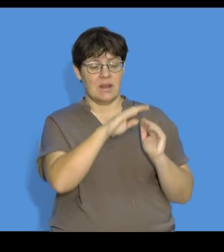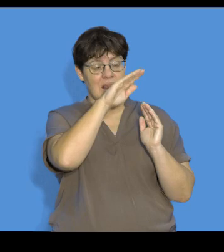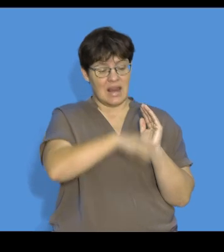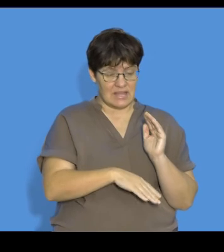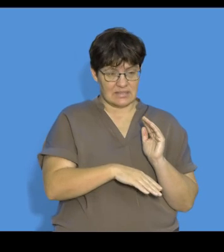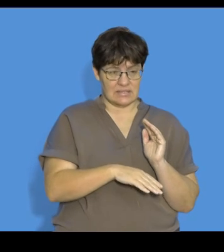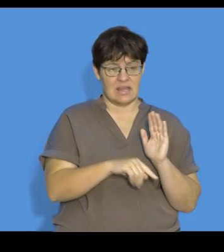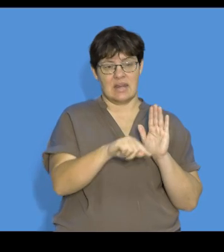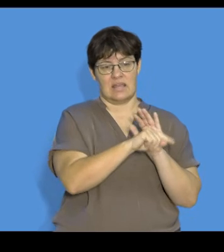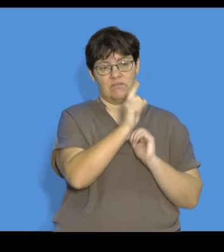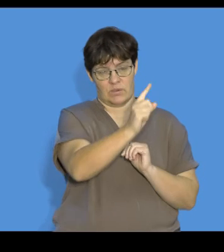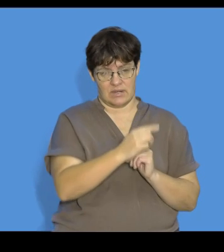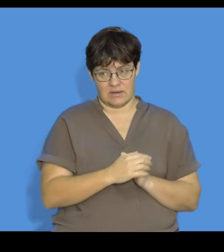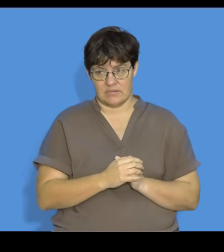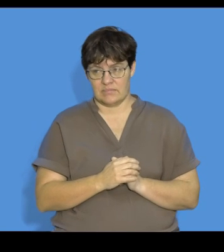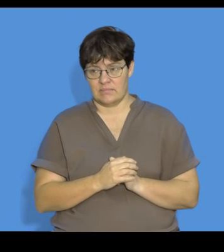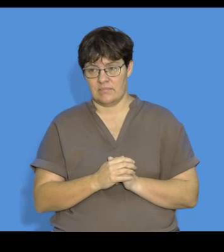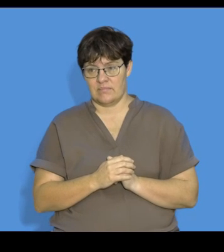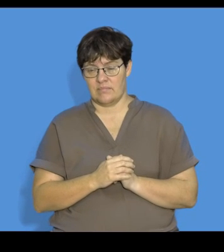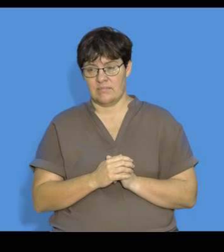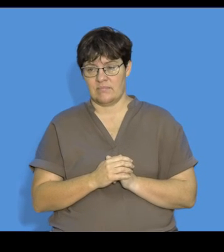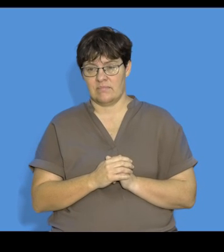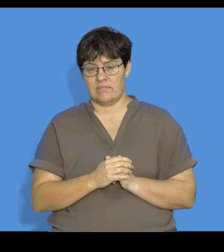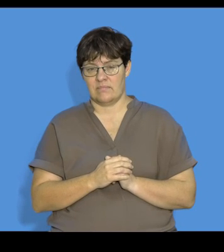x must be less than -1.